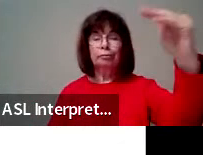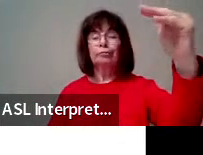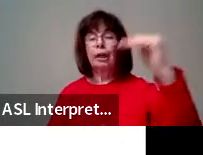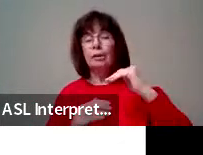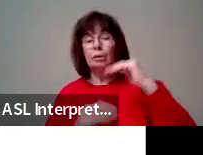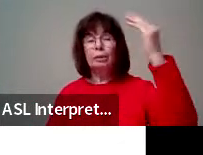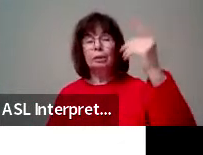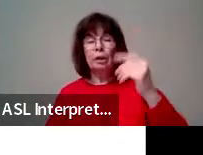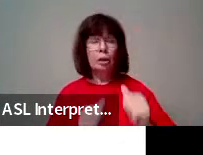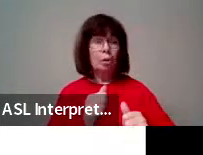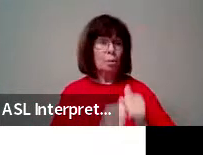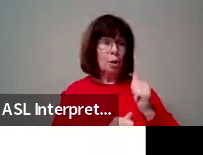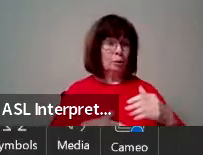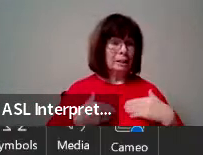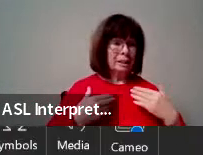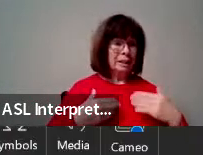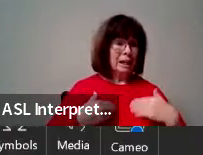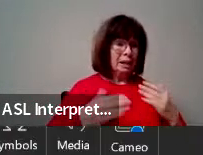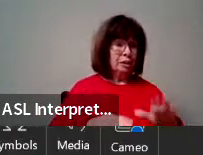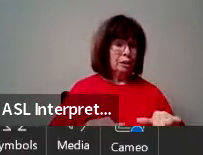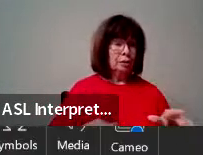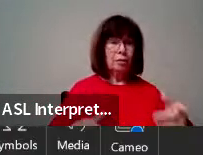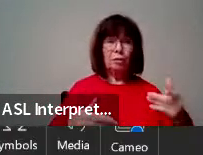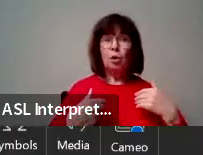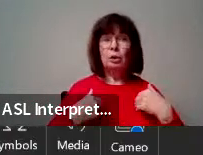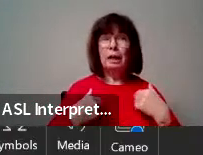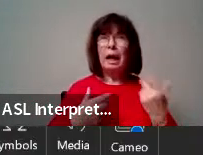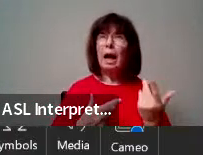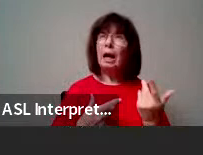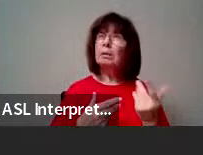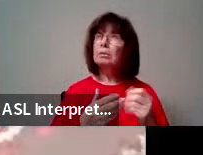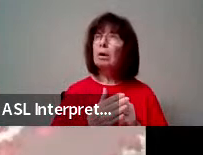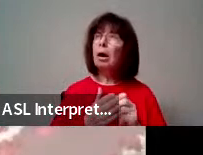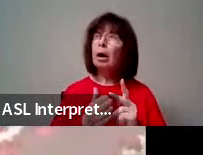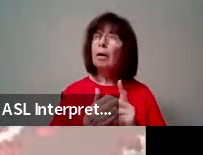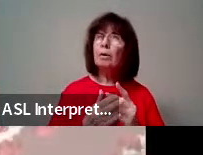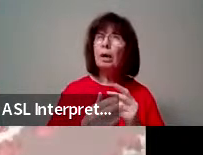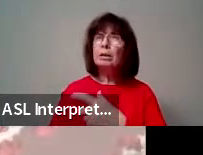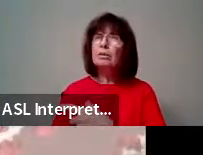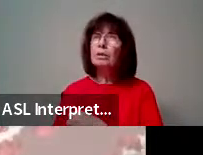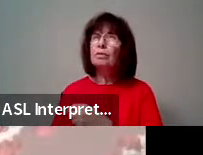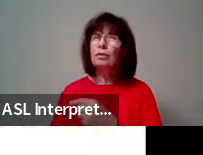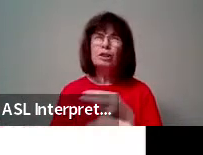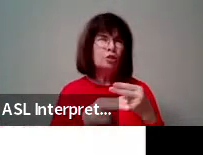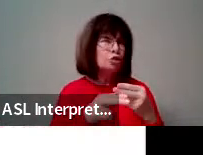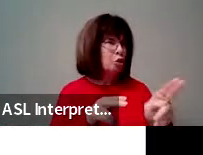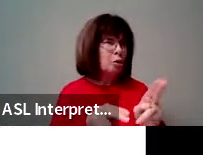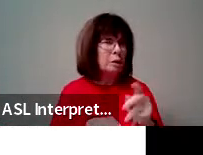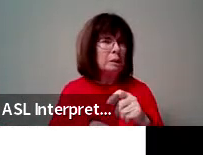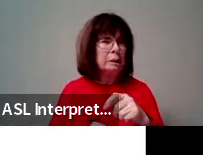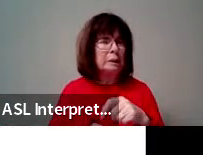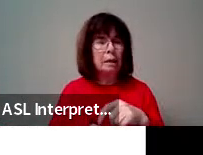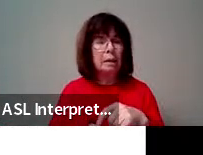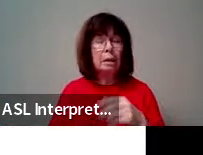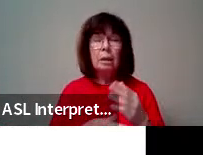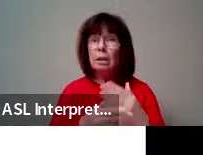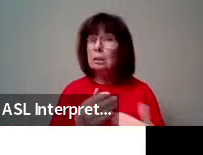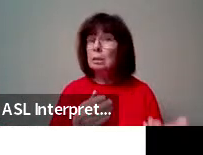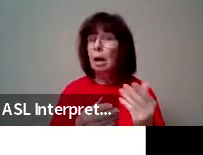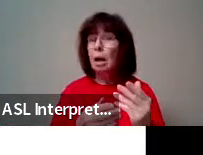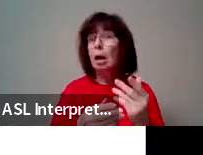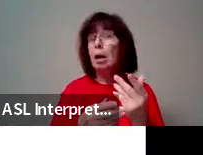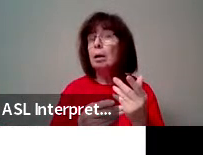the youngest children have only really had an authorized vaccine for a short period of time. Some children are still finishing